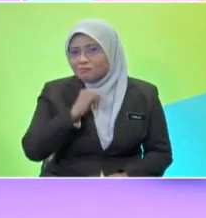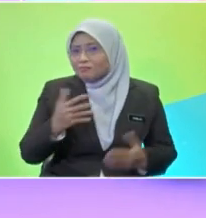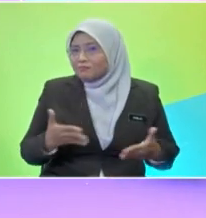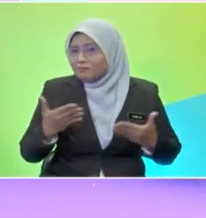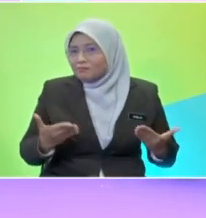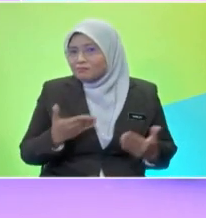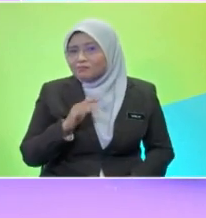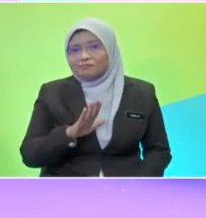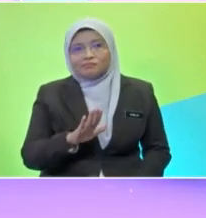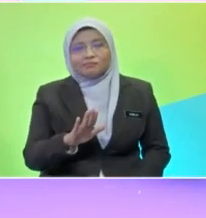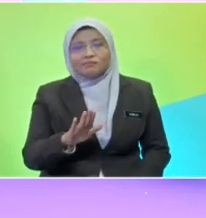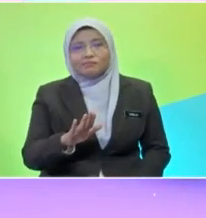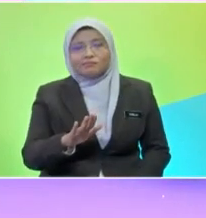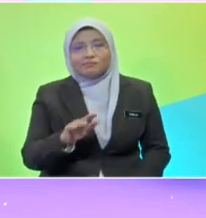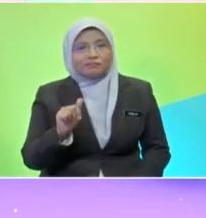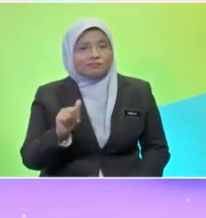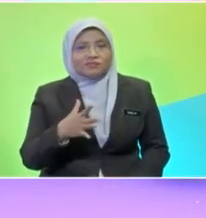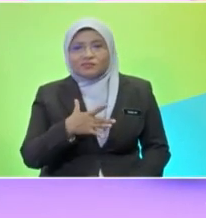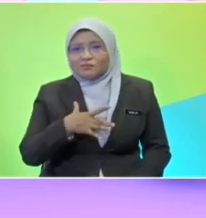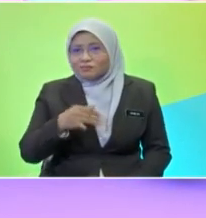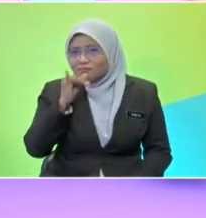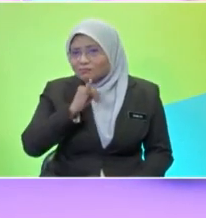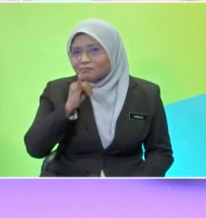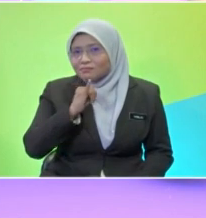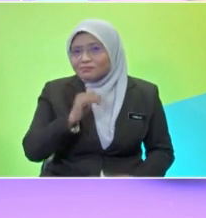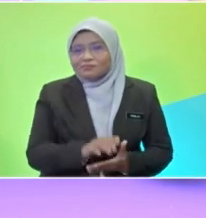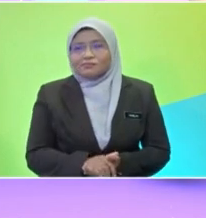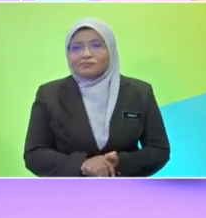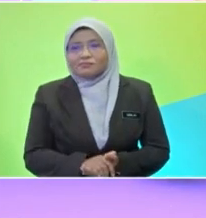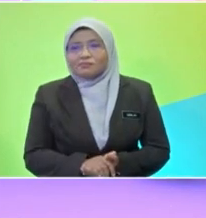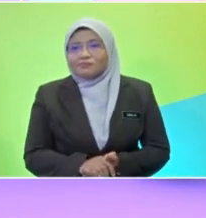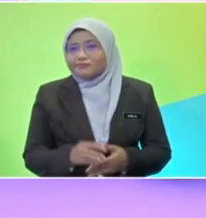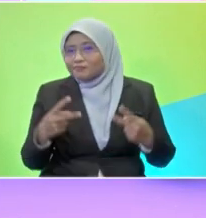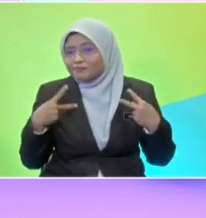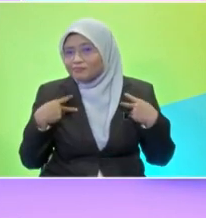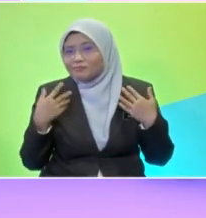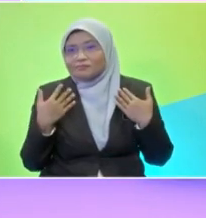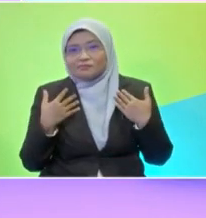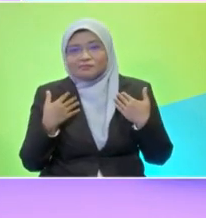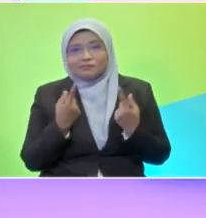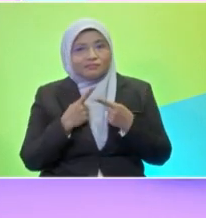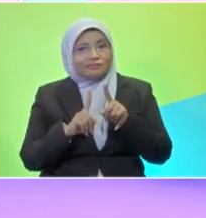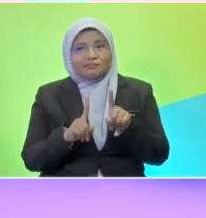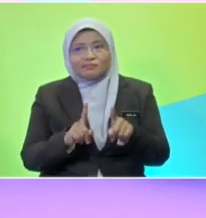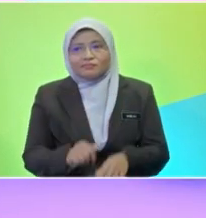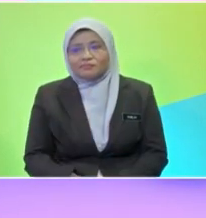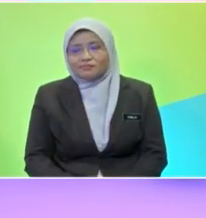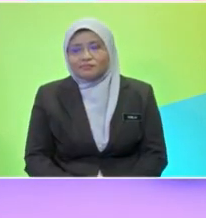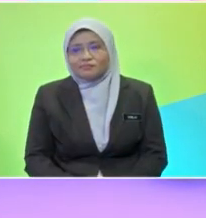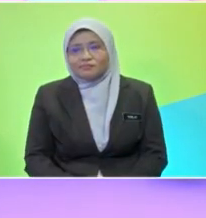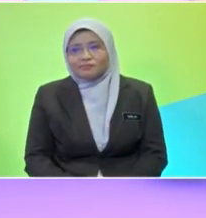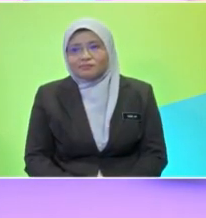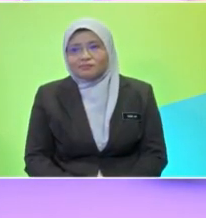her achievements, right? Her lifestyle. Okay, Takif, do you have any other answer? Yes. Okay. My favorite